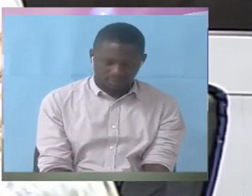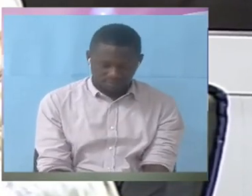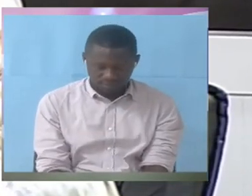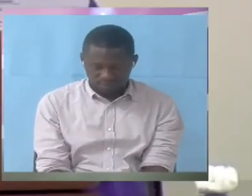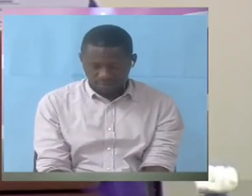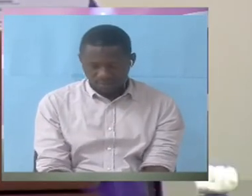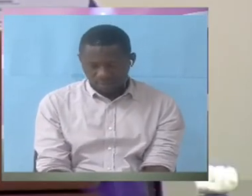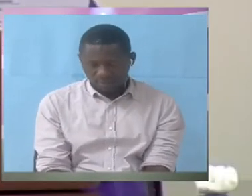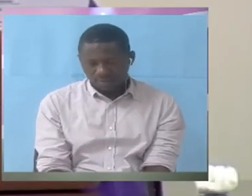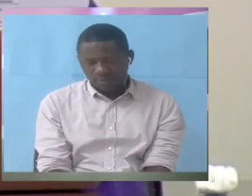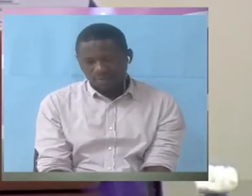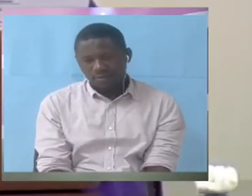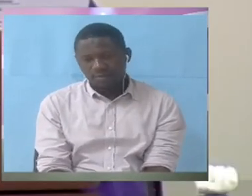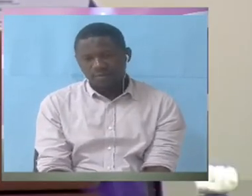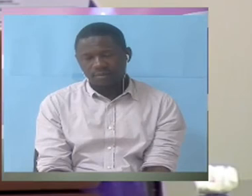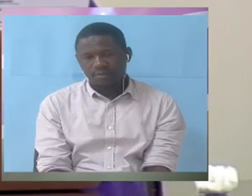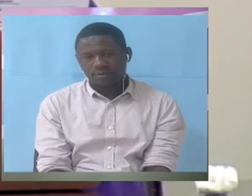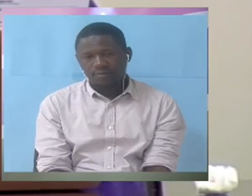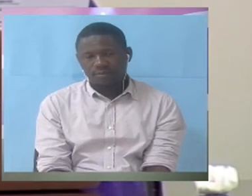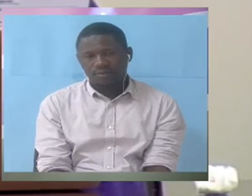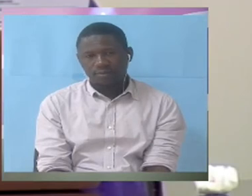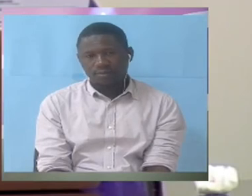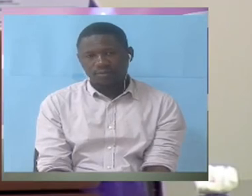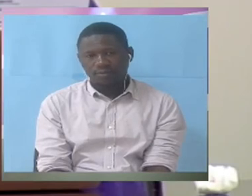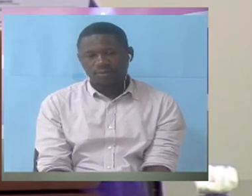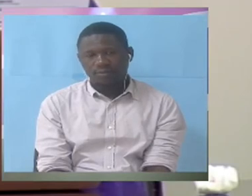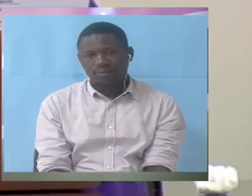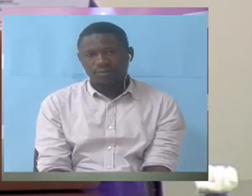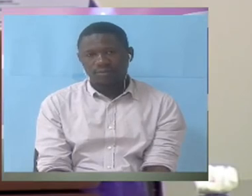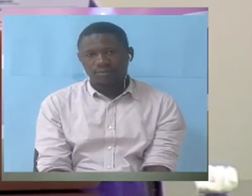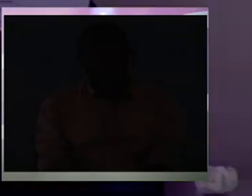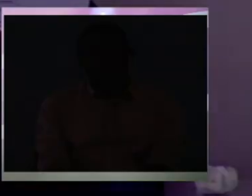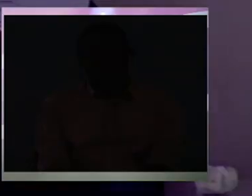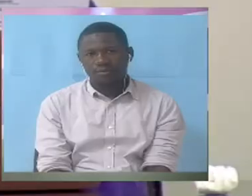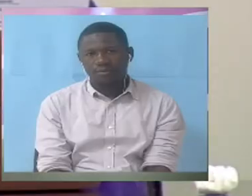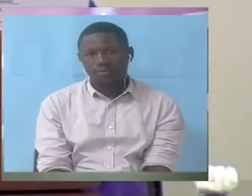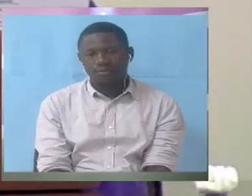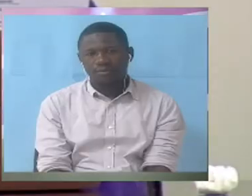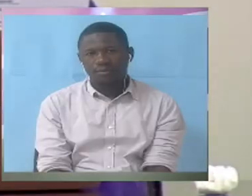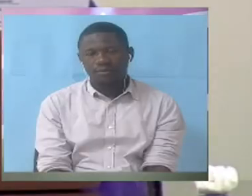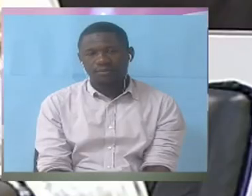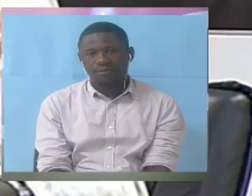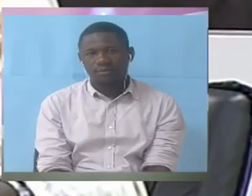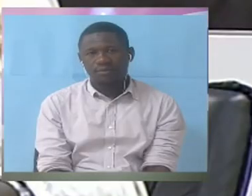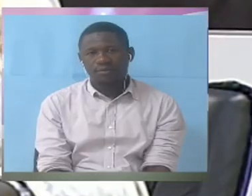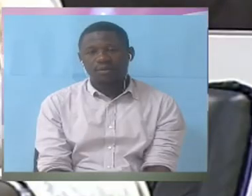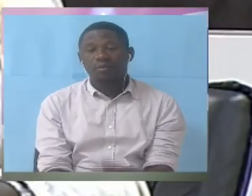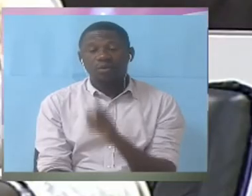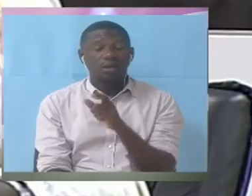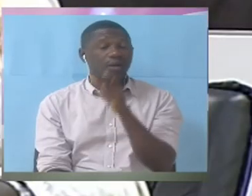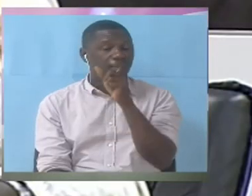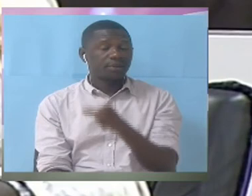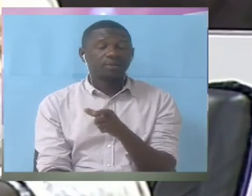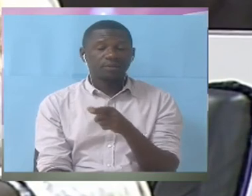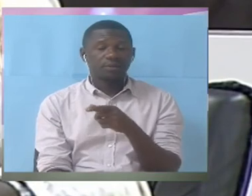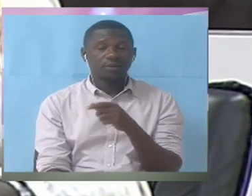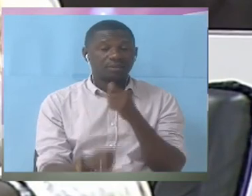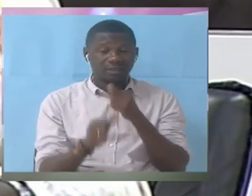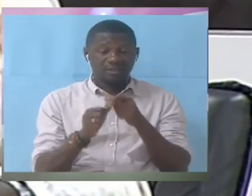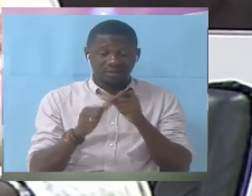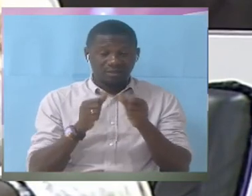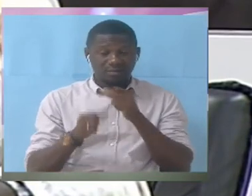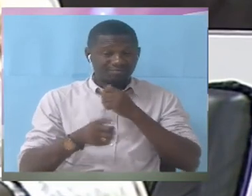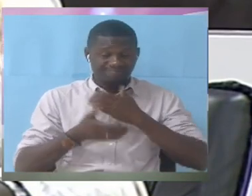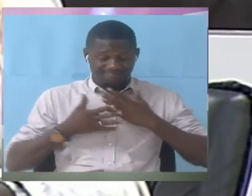non la koku nekké won lolu mo tax be mo mëna mucc ci doomi jangoro bi. But he wasn't cured. Way nak wëraluñ ko